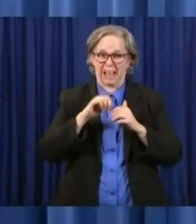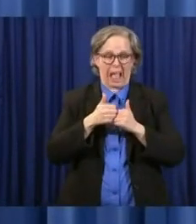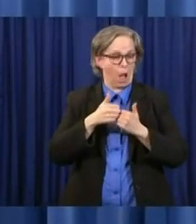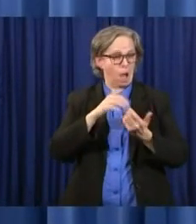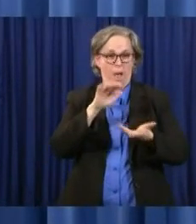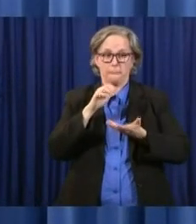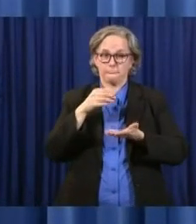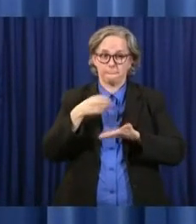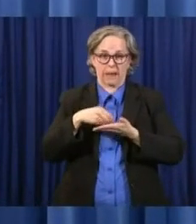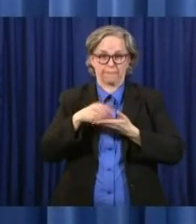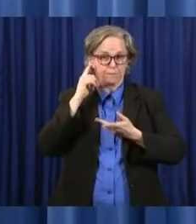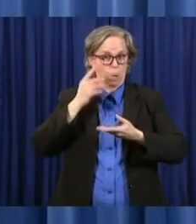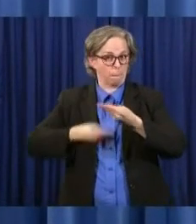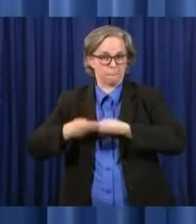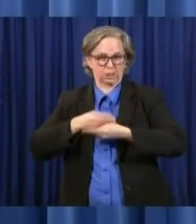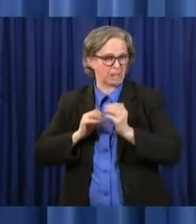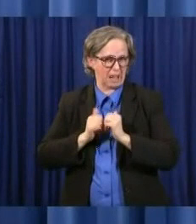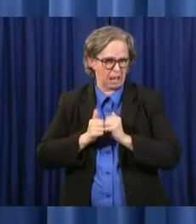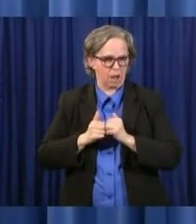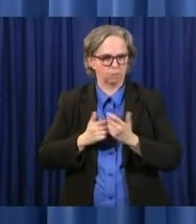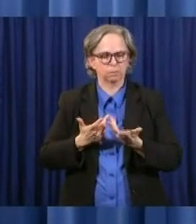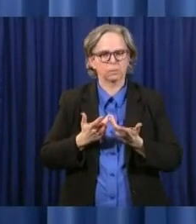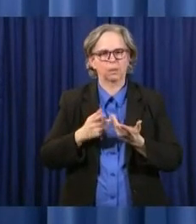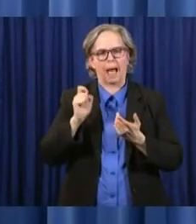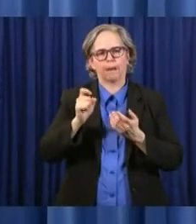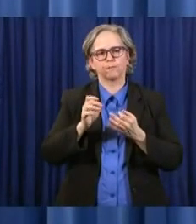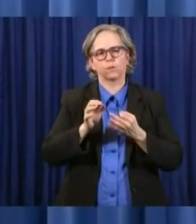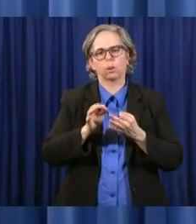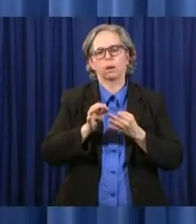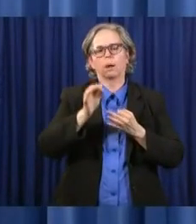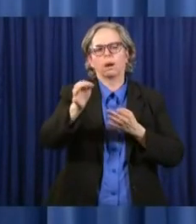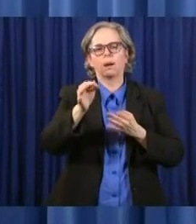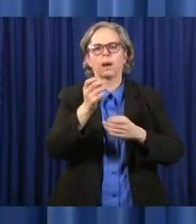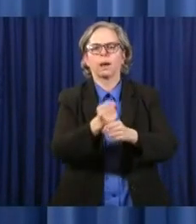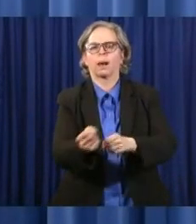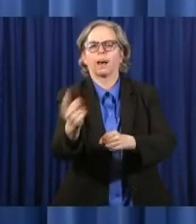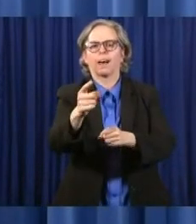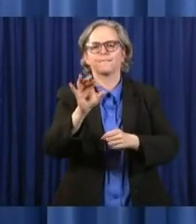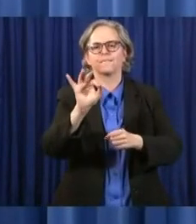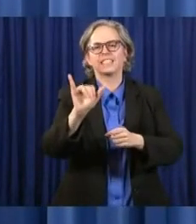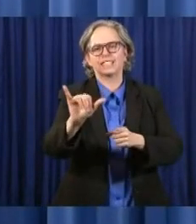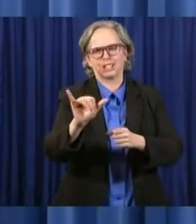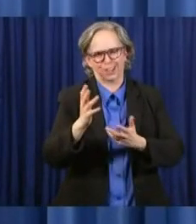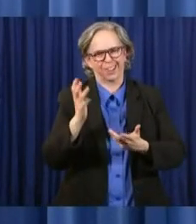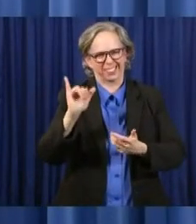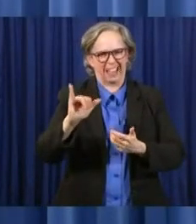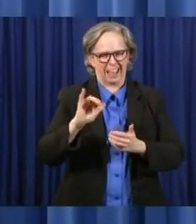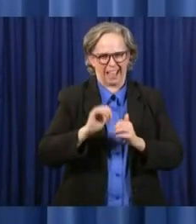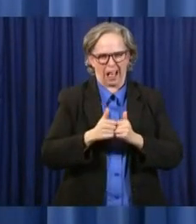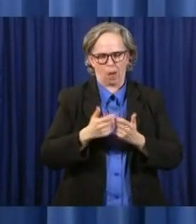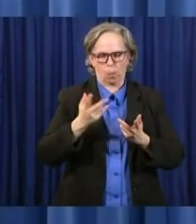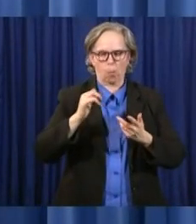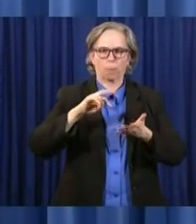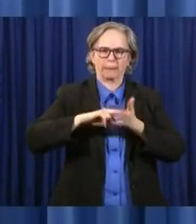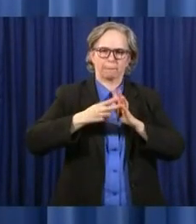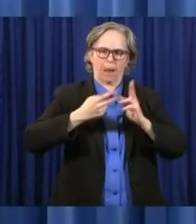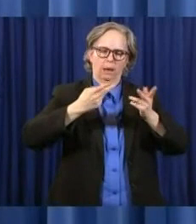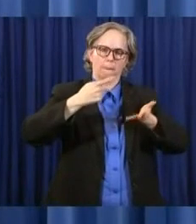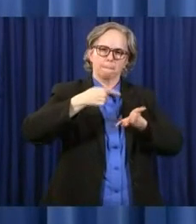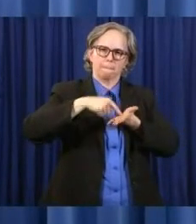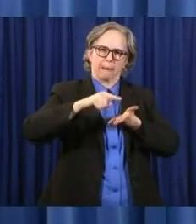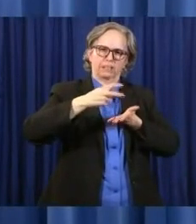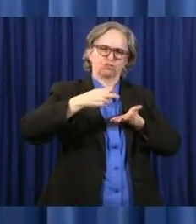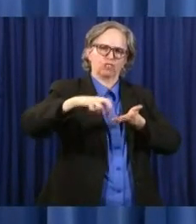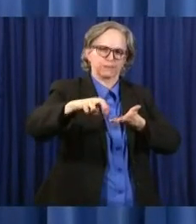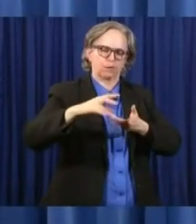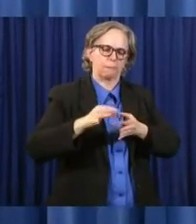is to kind of push things back into the next budget. We have tried to avoid that. That's kind of a one